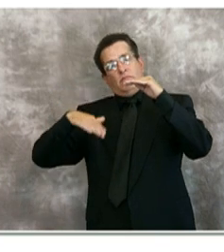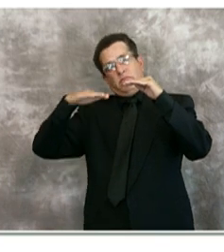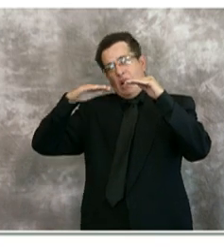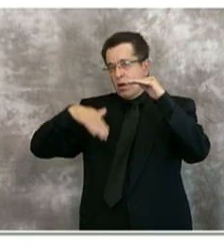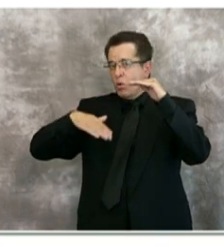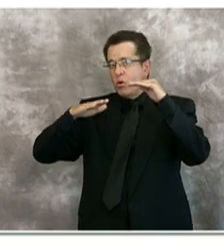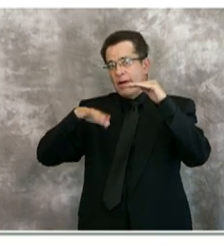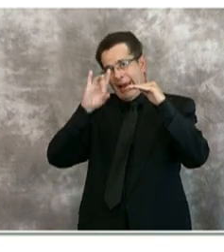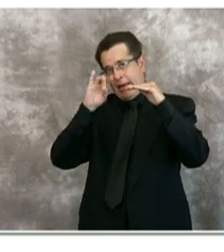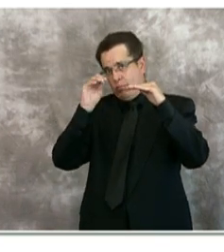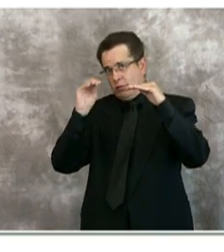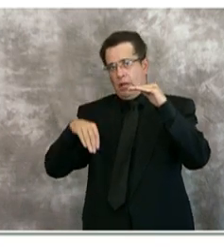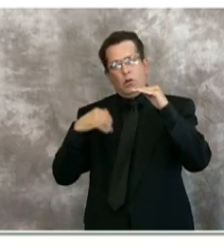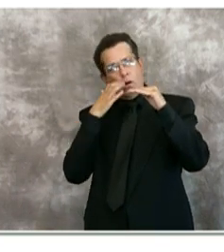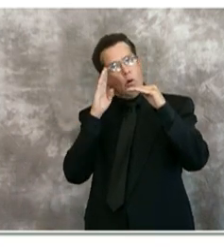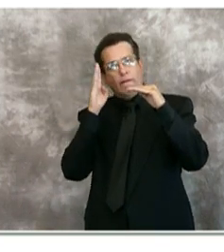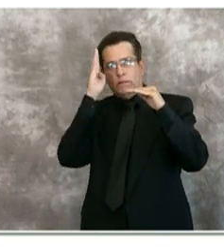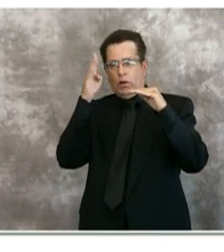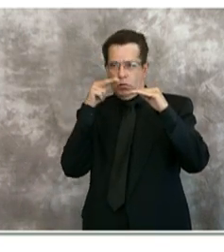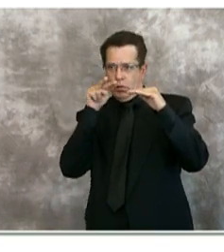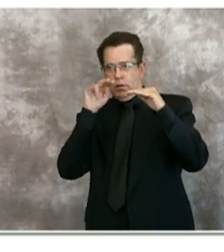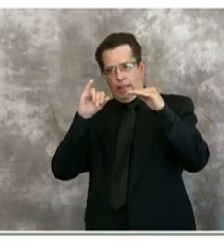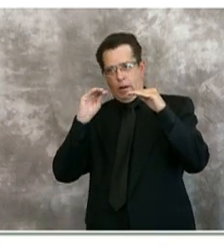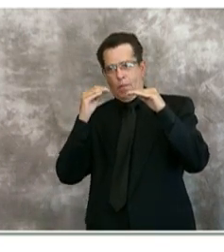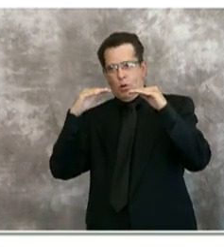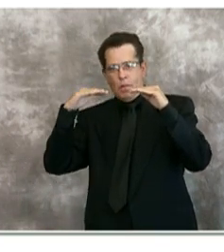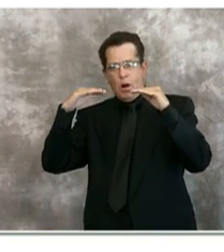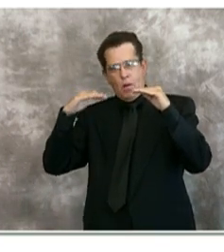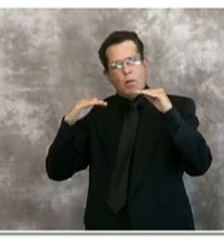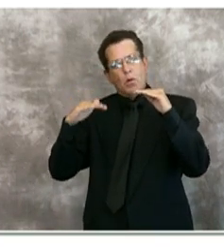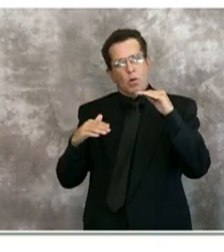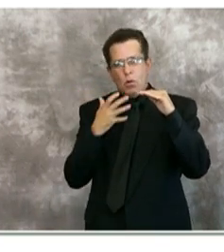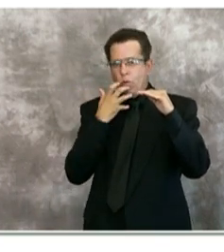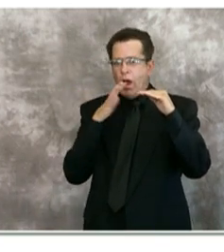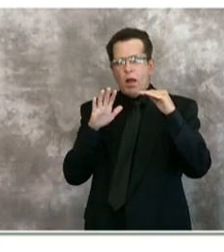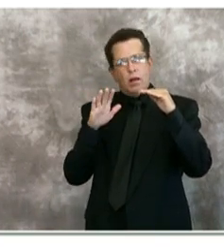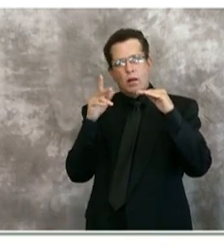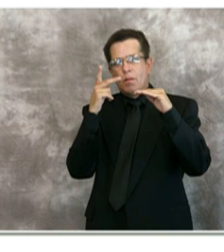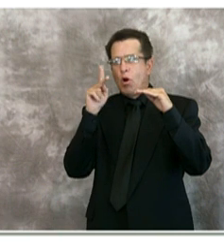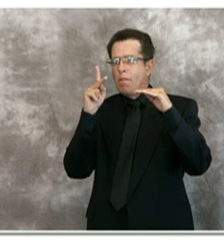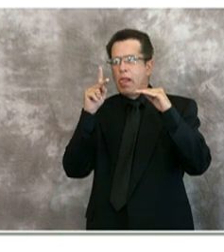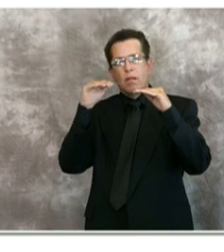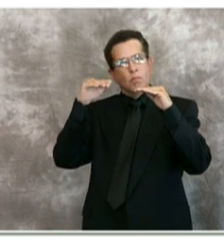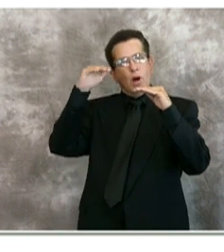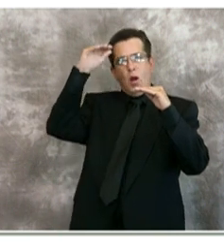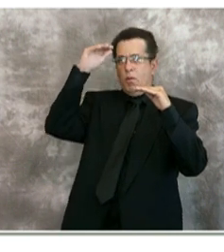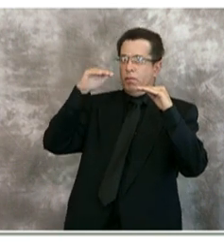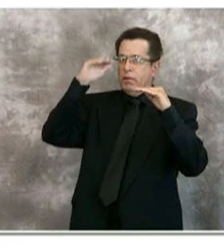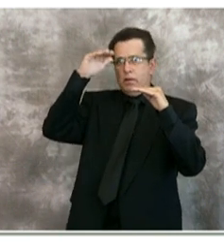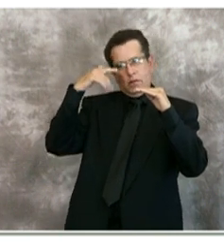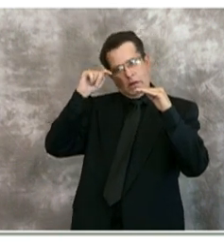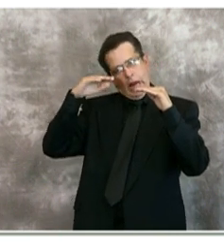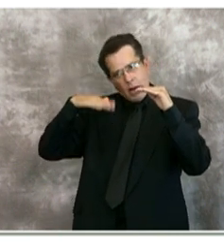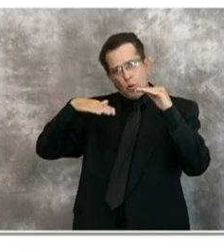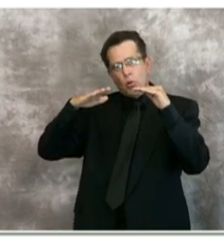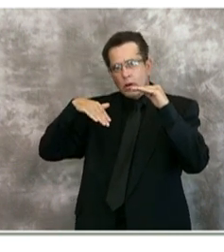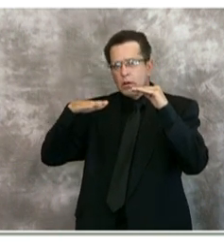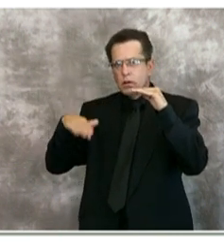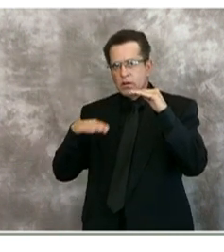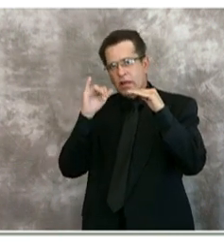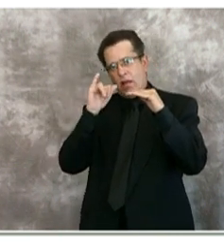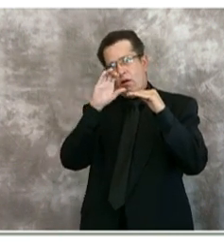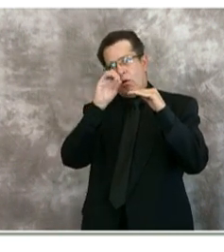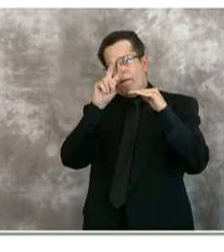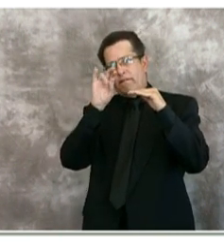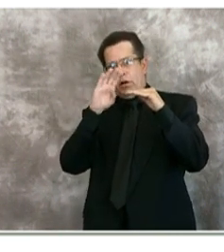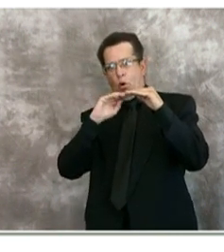avoid. And so we want to continue to see these numbers plateau and stabilize. There is also a concern that hospitalizations, COVID-related, are a little bit